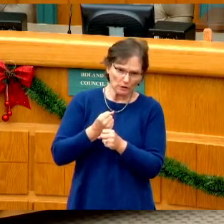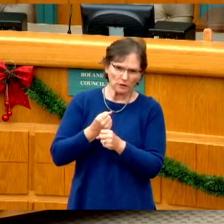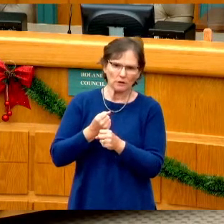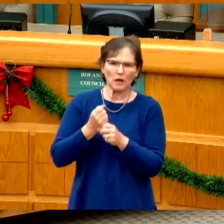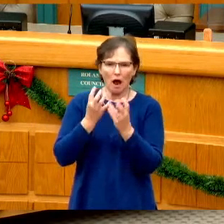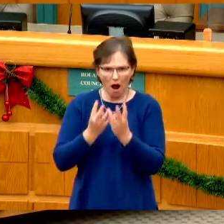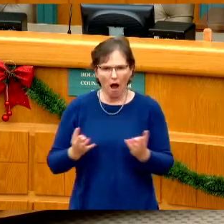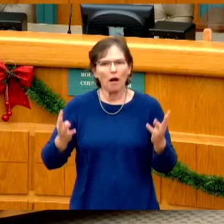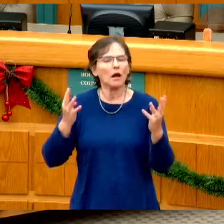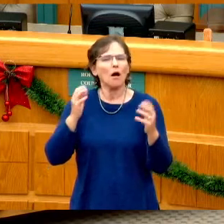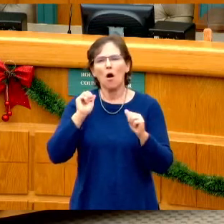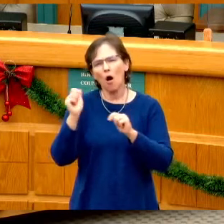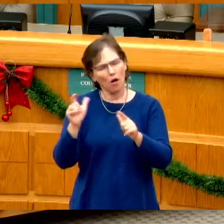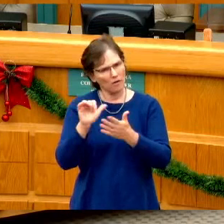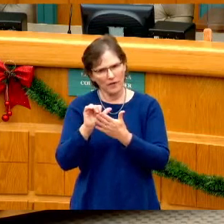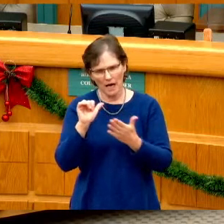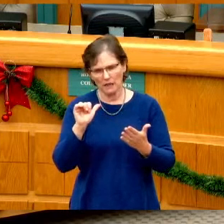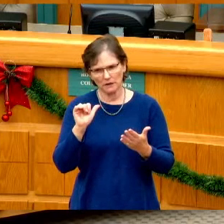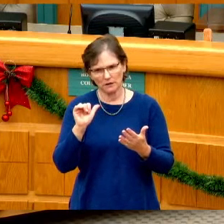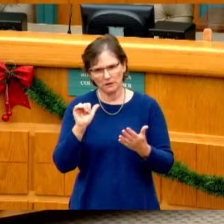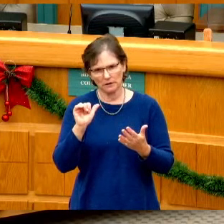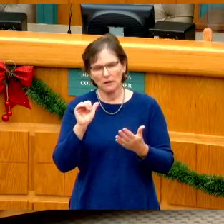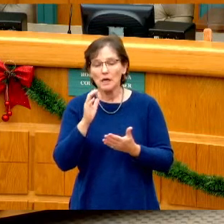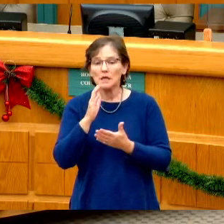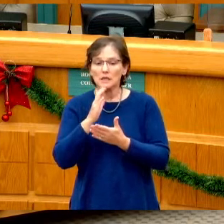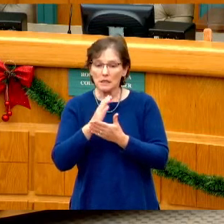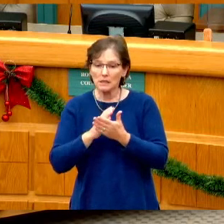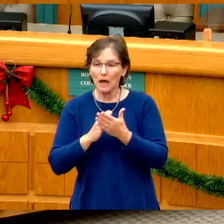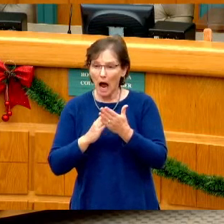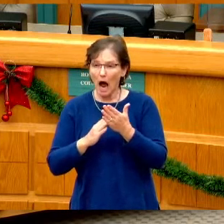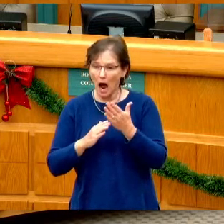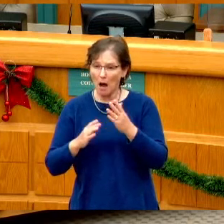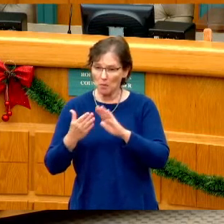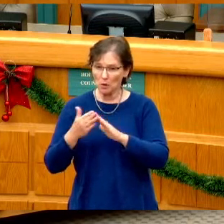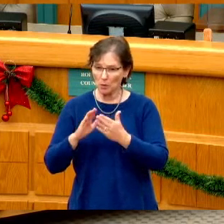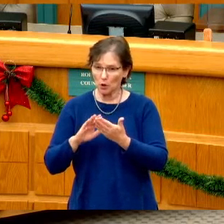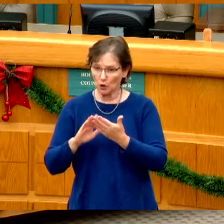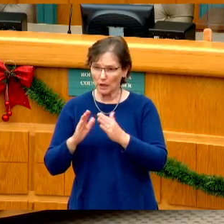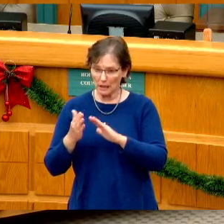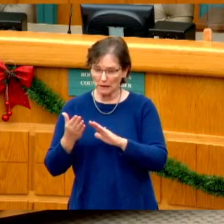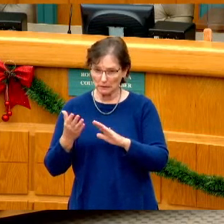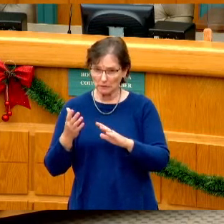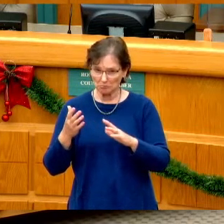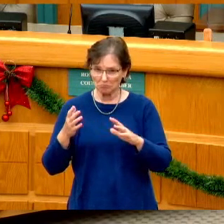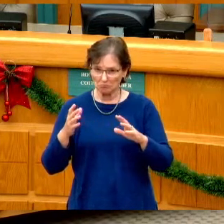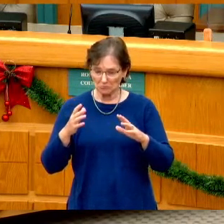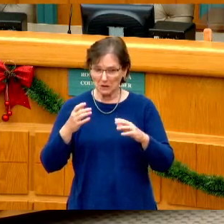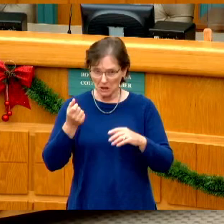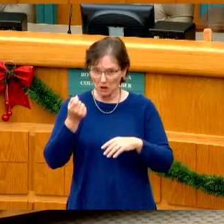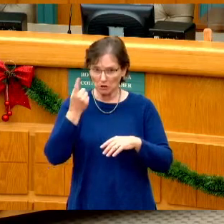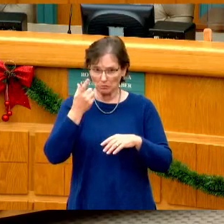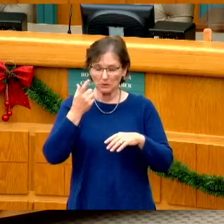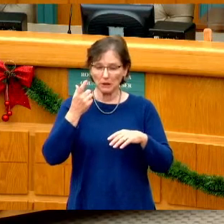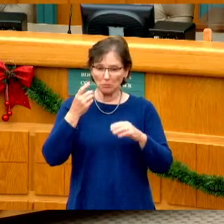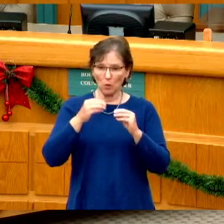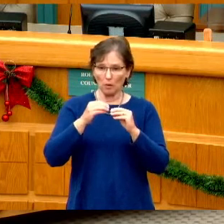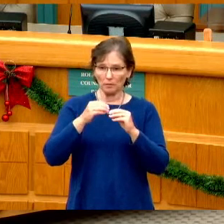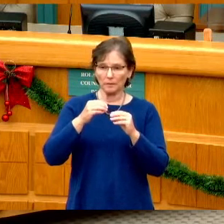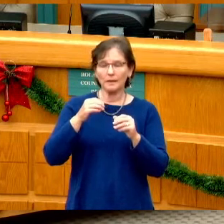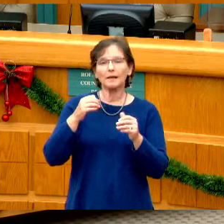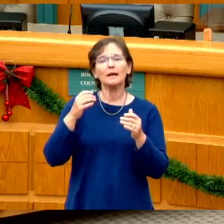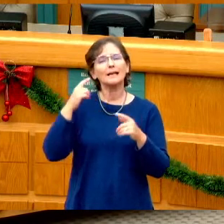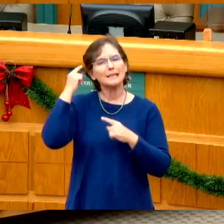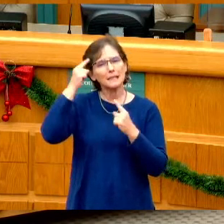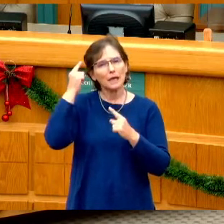as we all know, are more risky than others. So please consider the following. For low-risk activities during